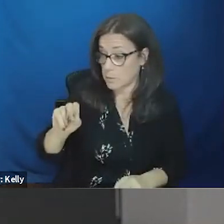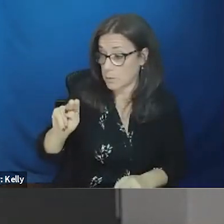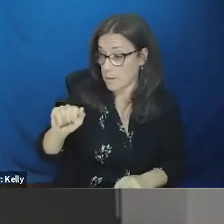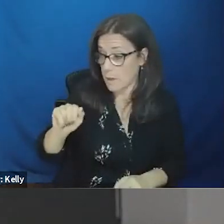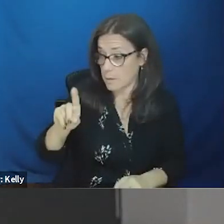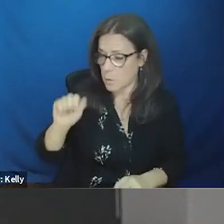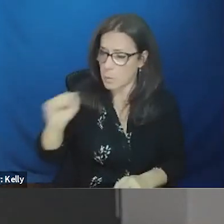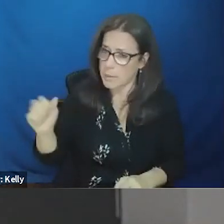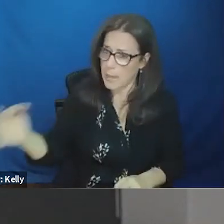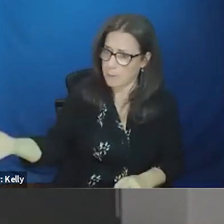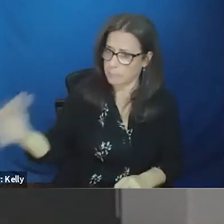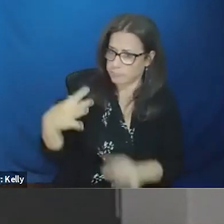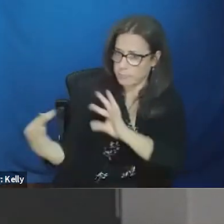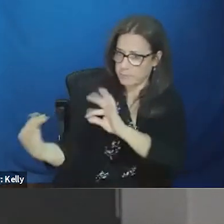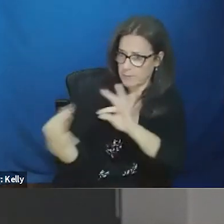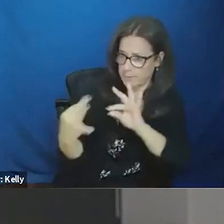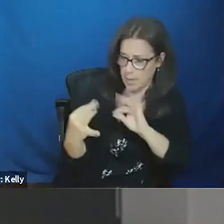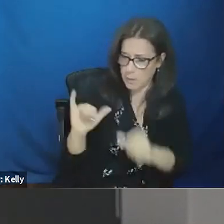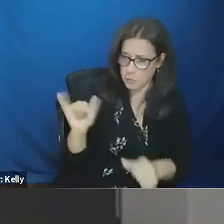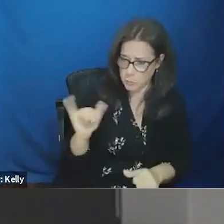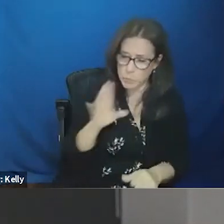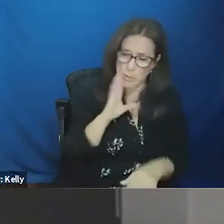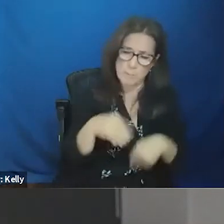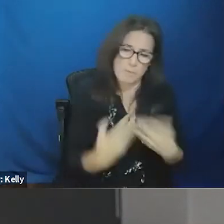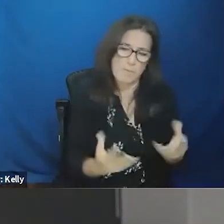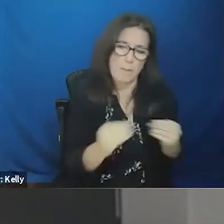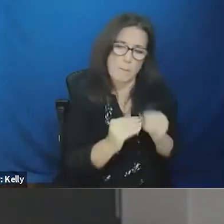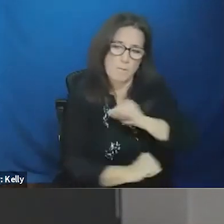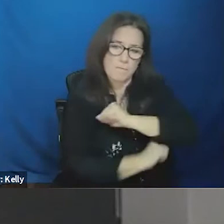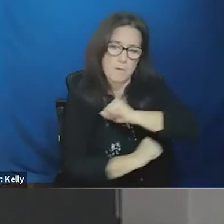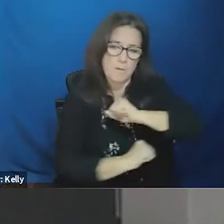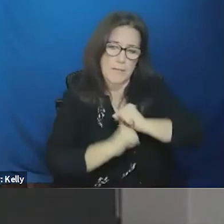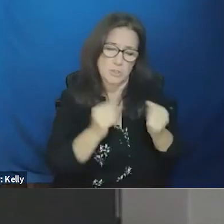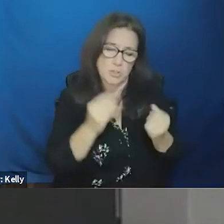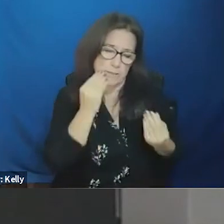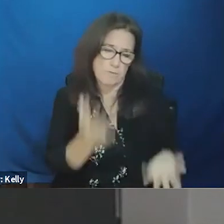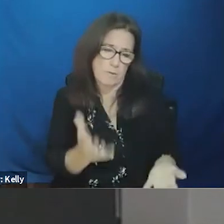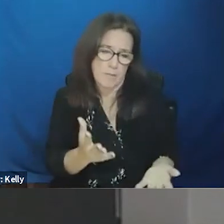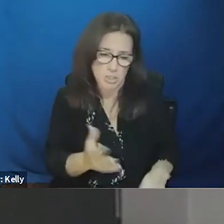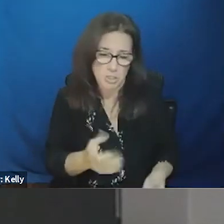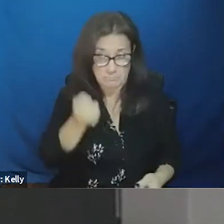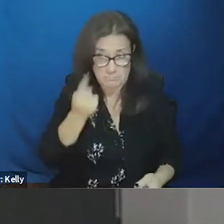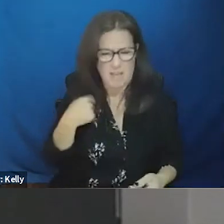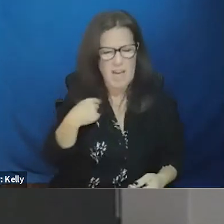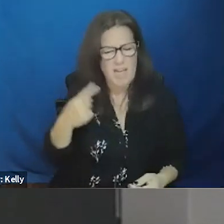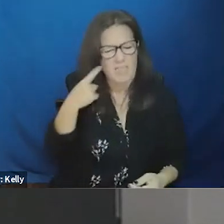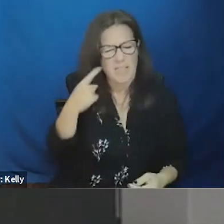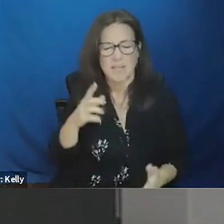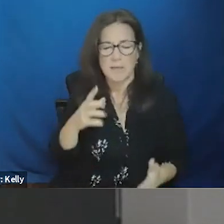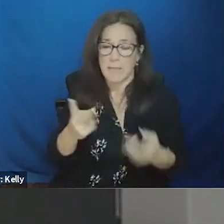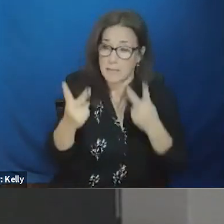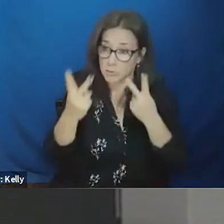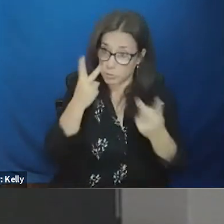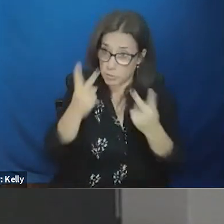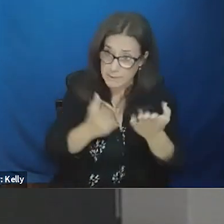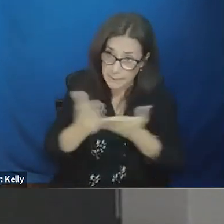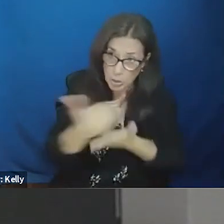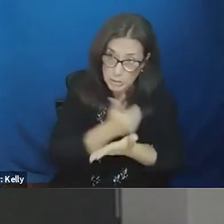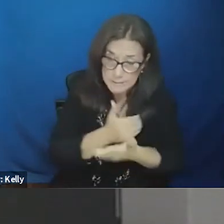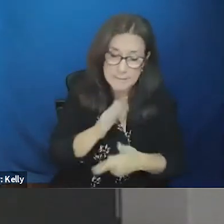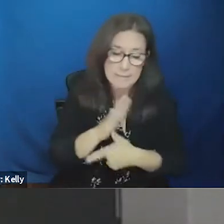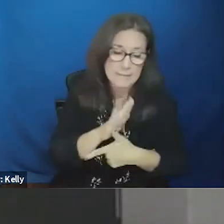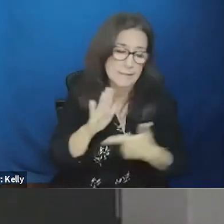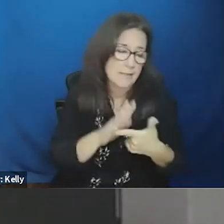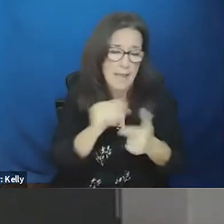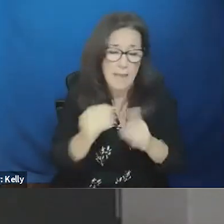here and provide pertinent information, because again, I just think transparency and community involvement in this